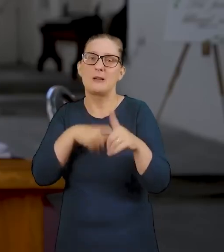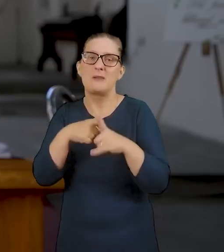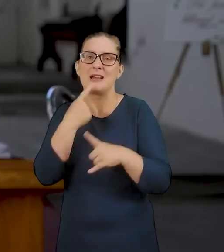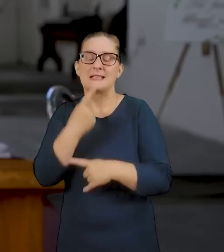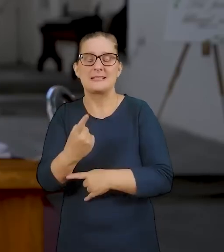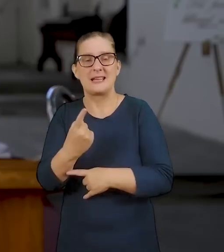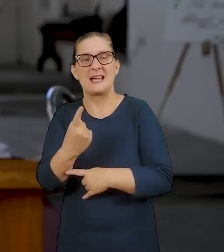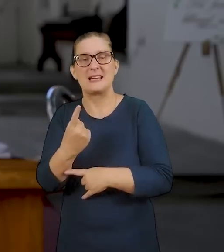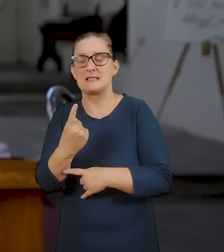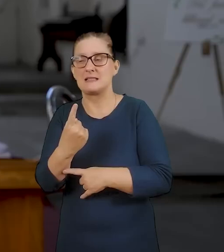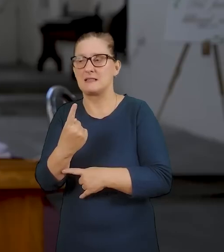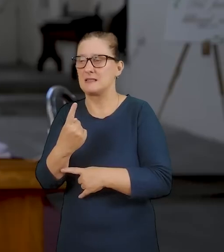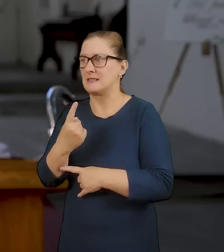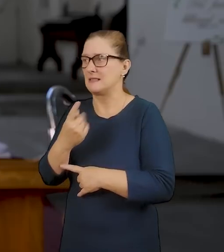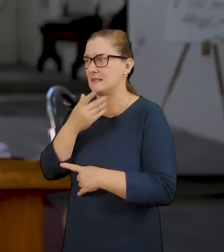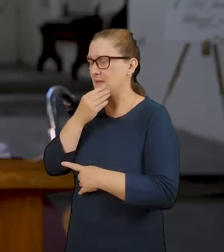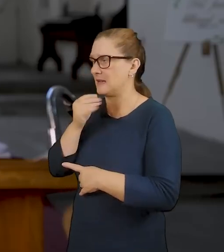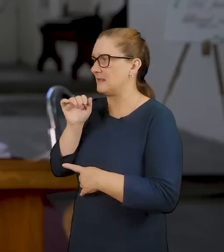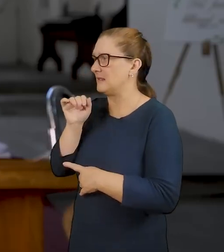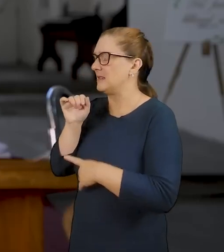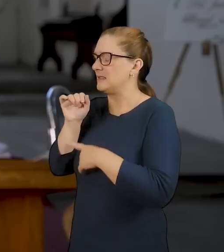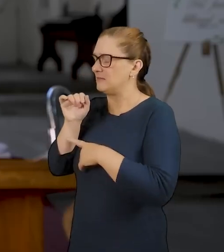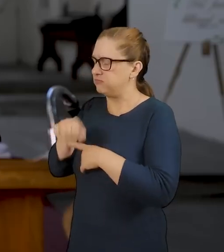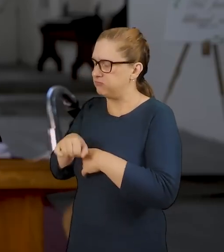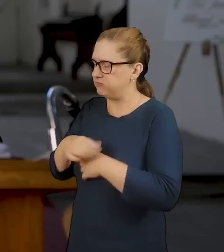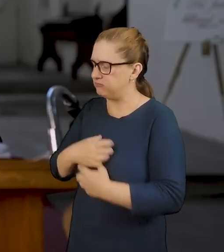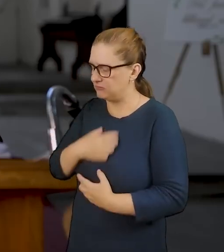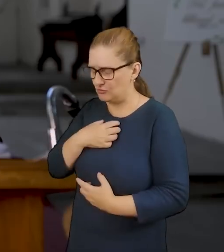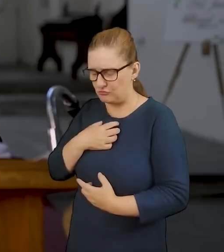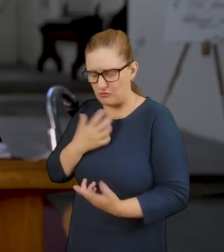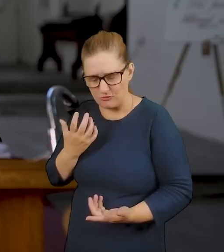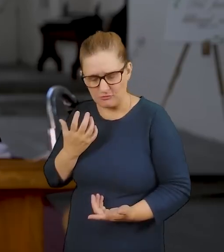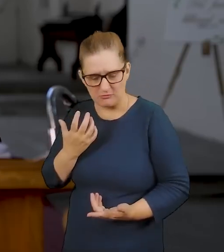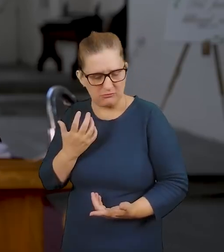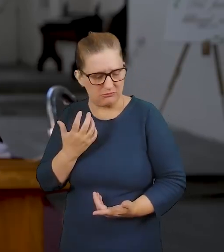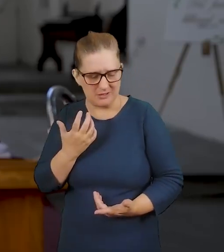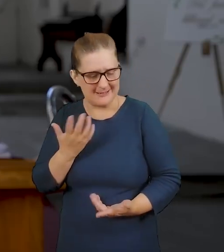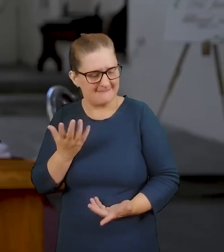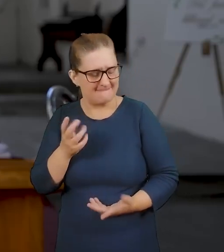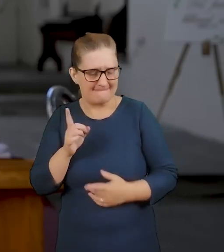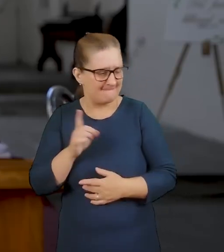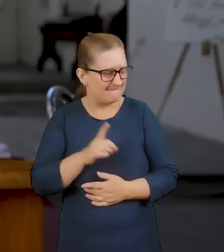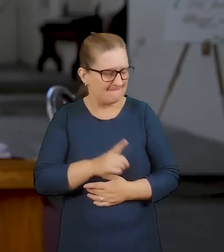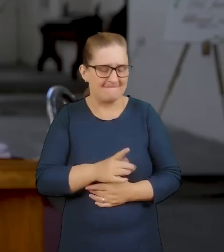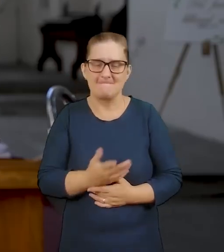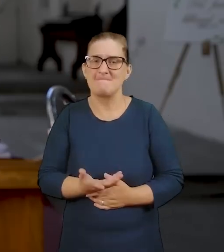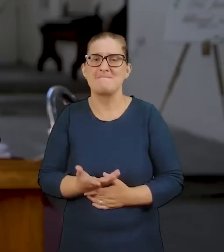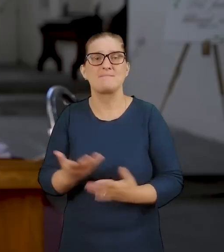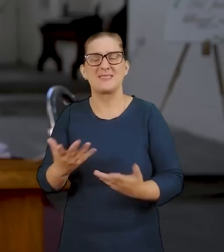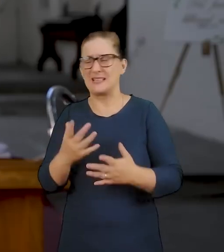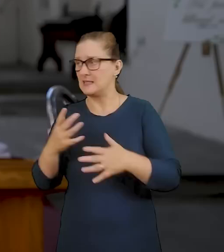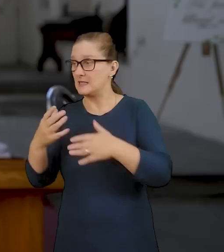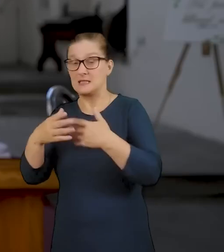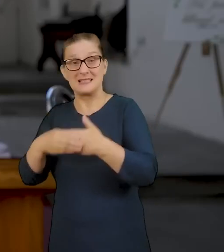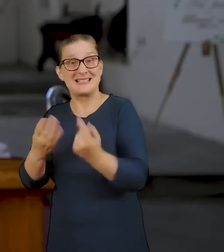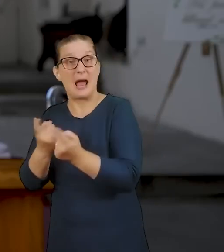seen. No, instead, Mark tells us that the young man is left shocked and grieving. His face fell. And